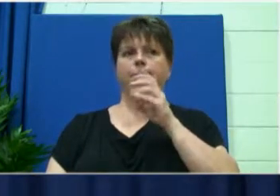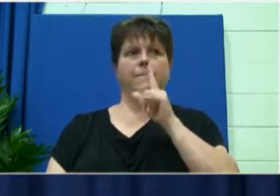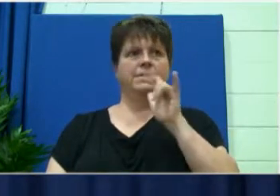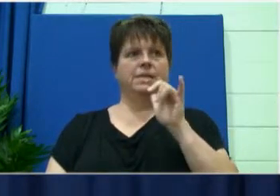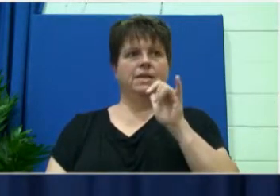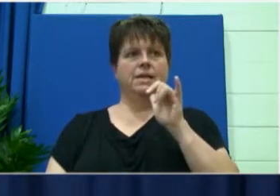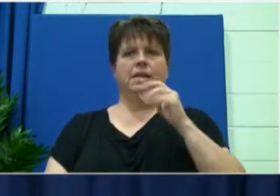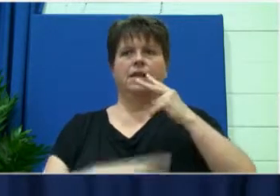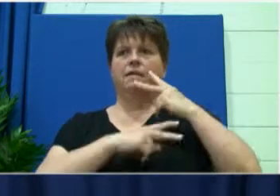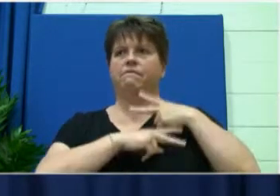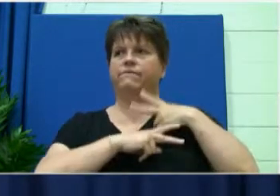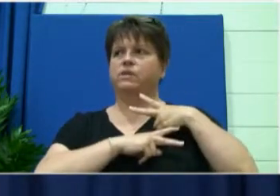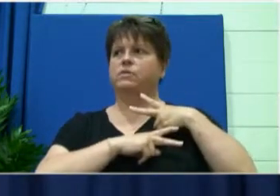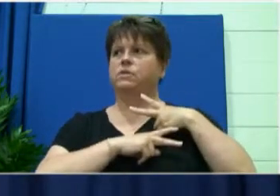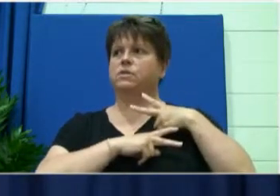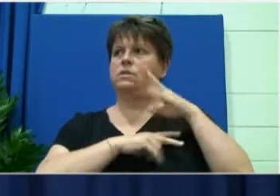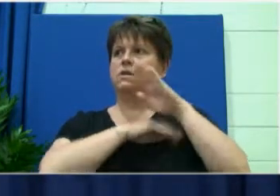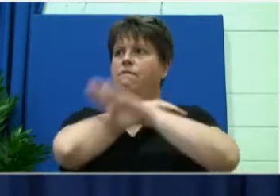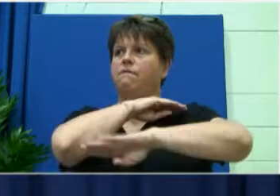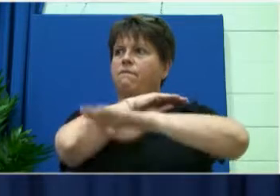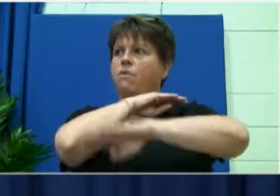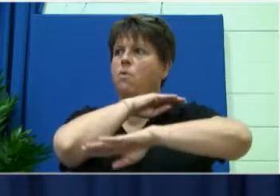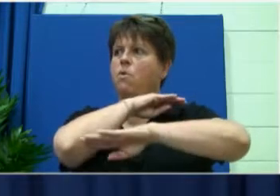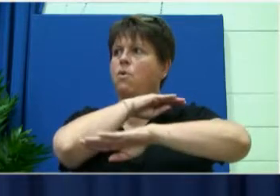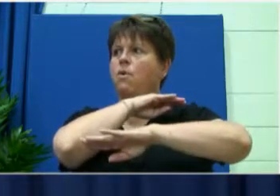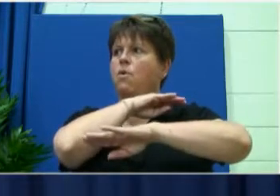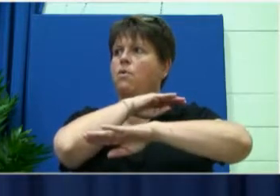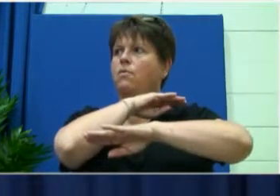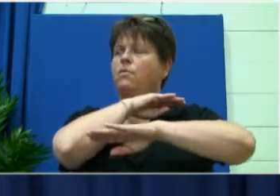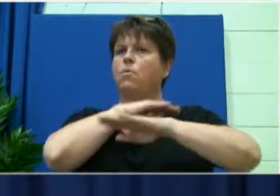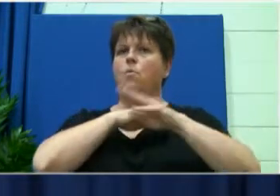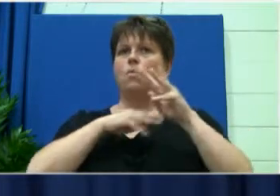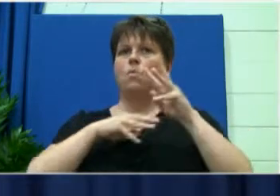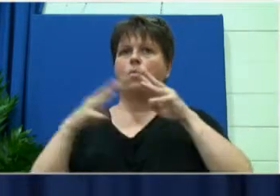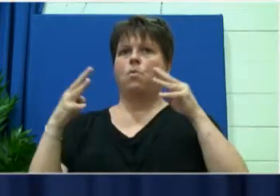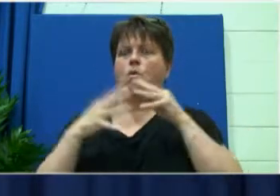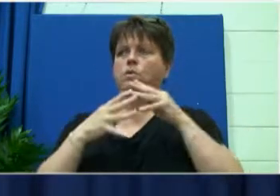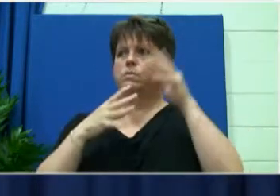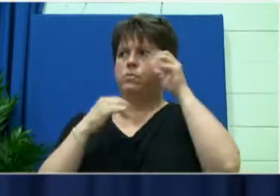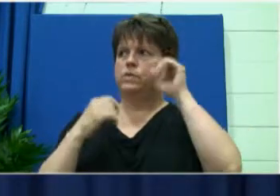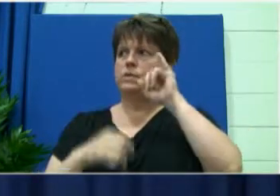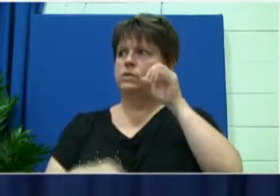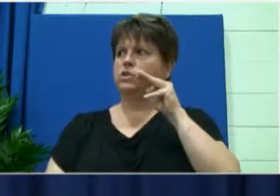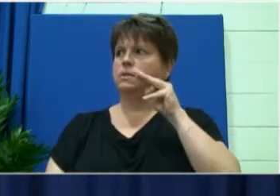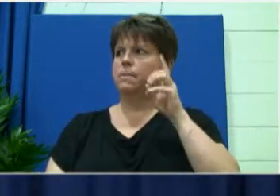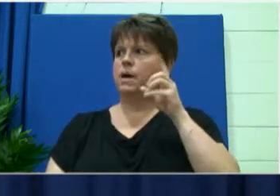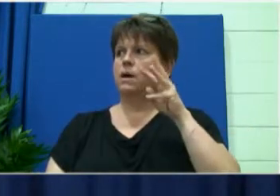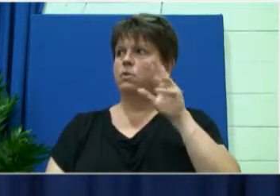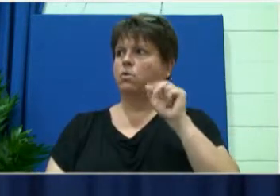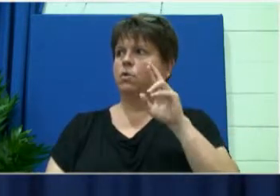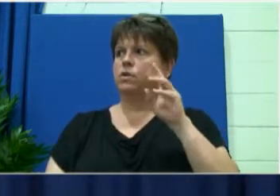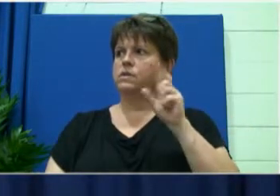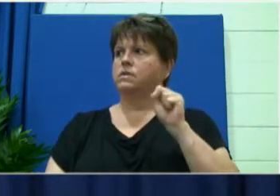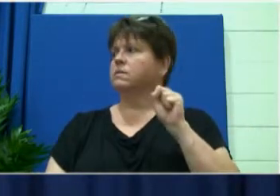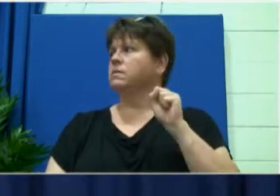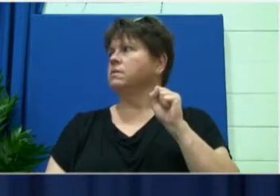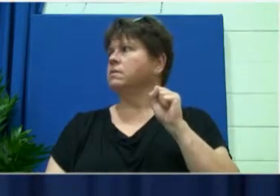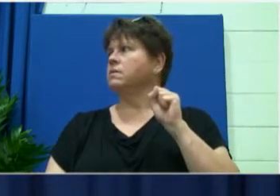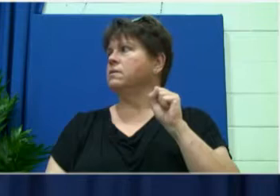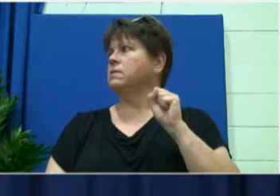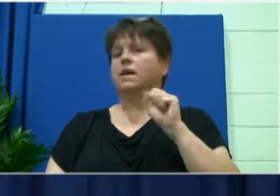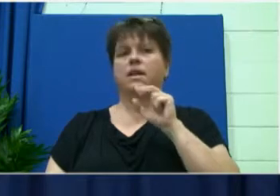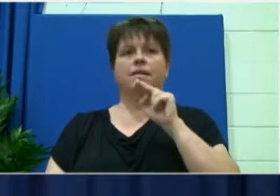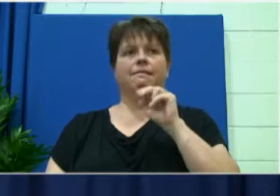the Veterans of Foreign Wars President, Mr. Roy Evans, and Vice President for Administrative Services,